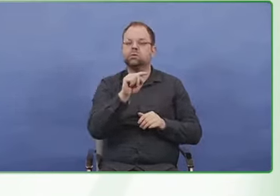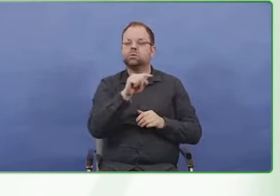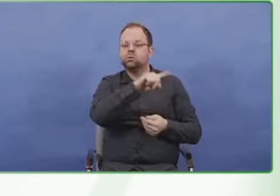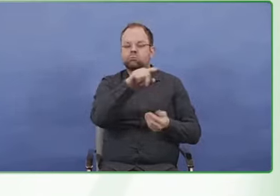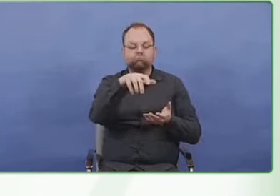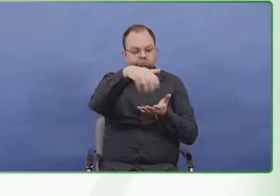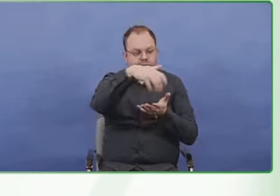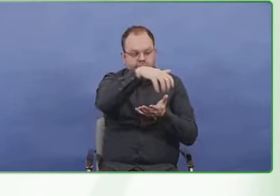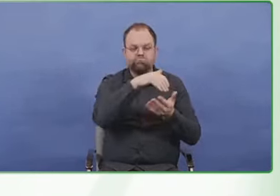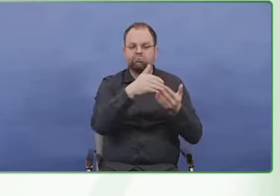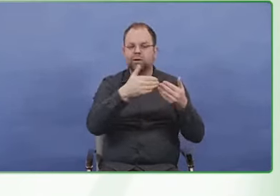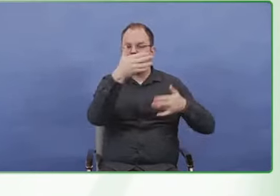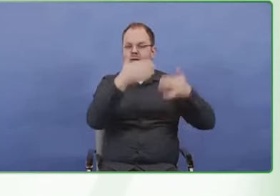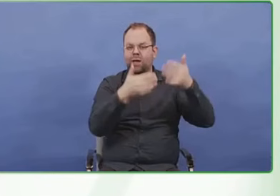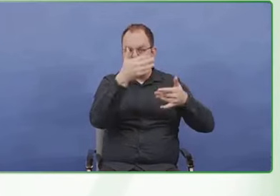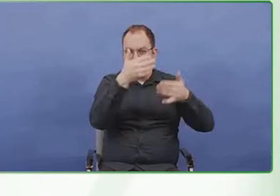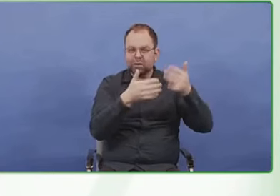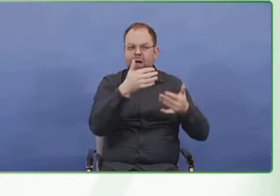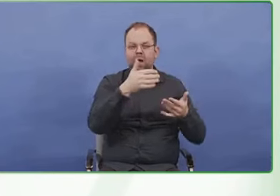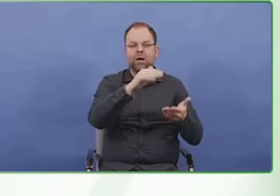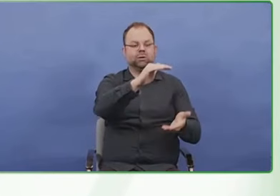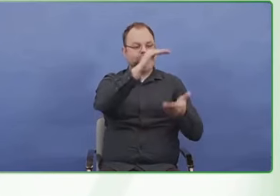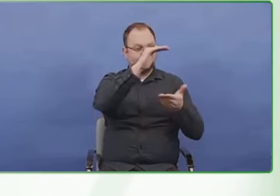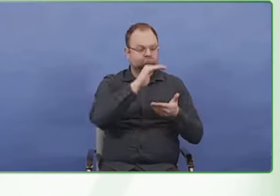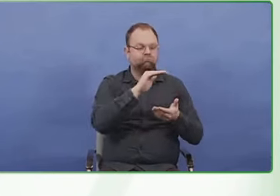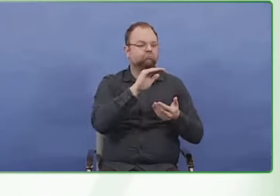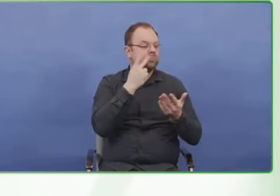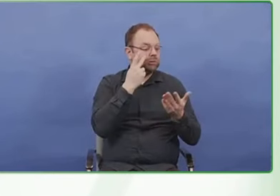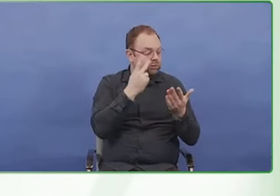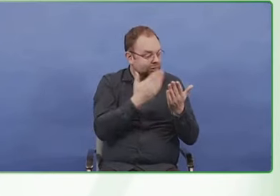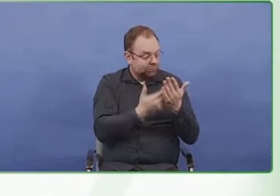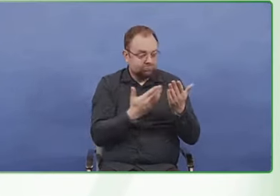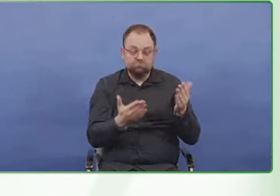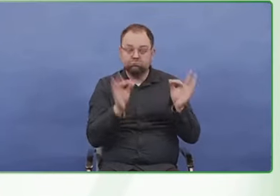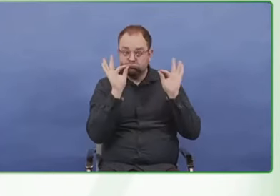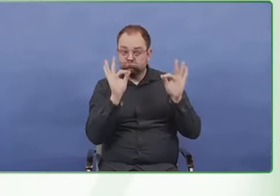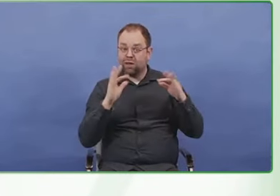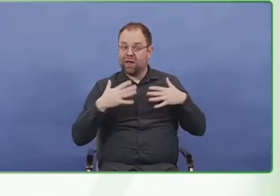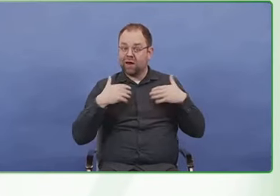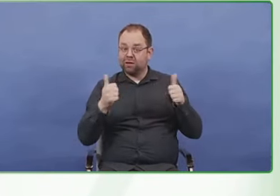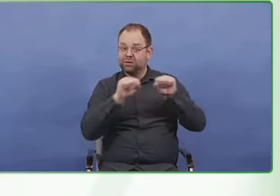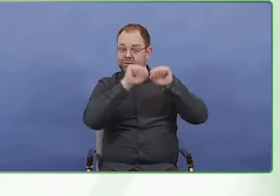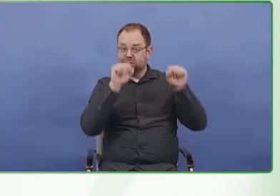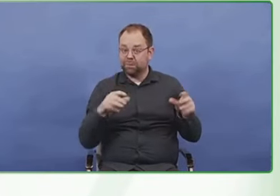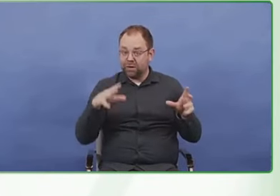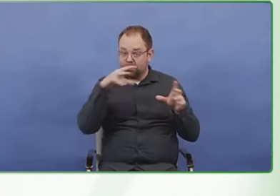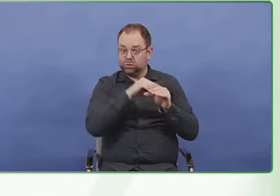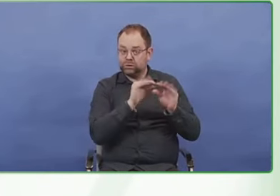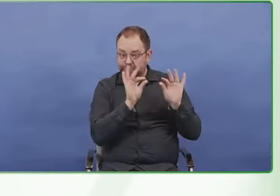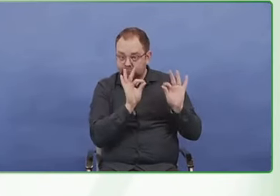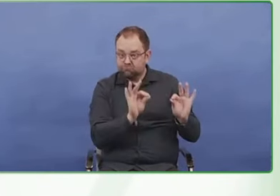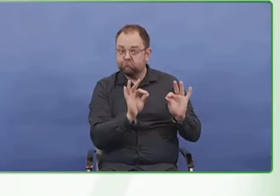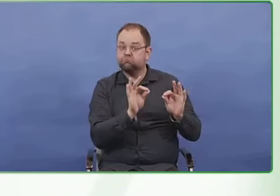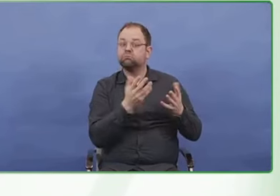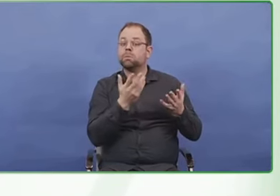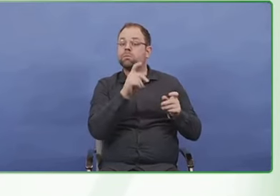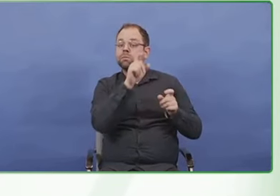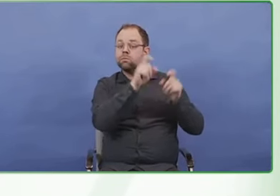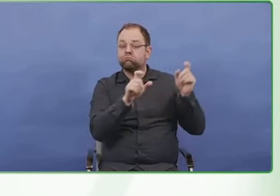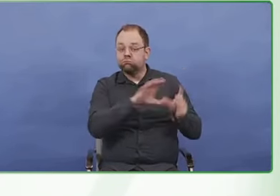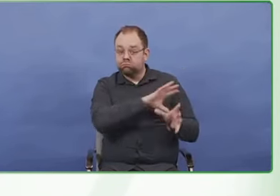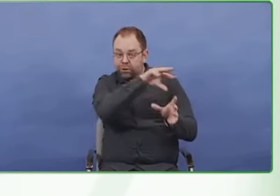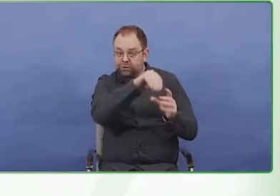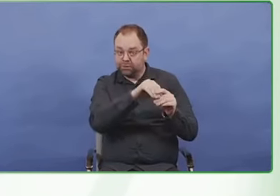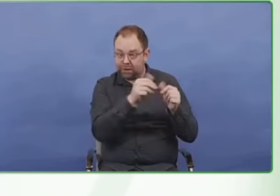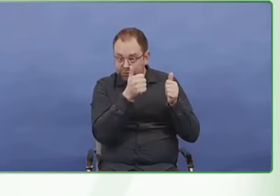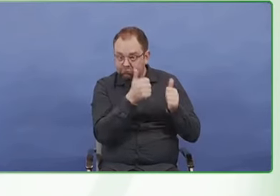framework perspective, all the member states and the WHO Regional Office for Europe have agreed a number of important steps to support each